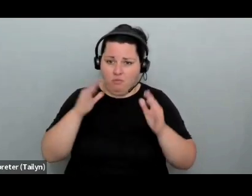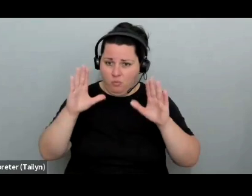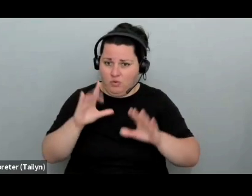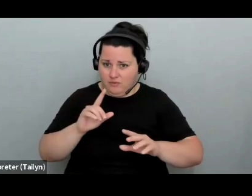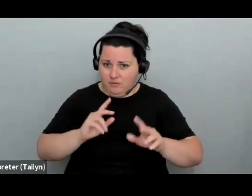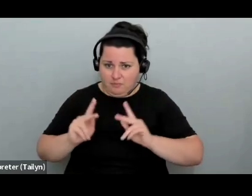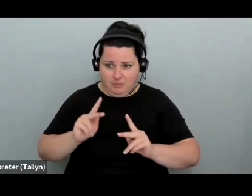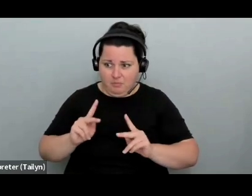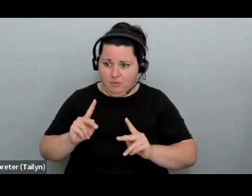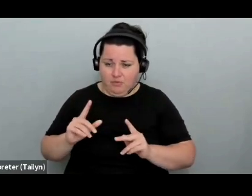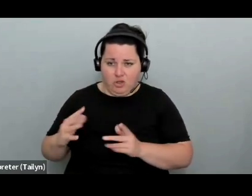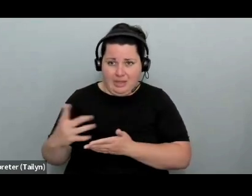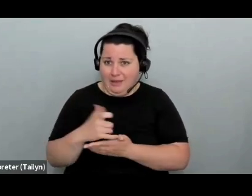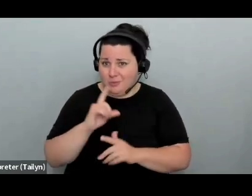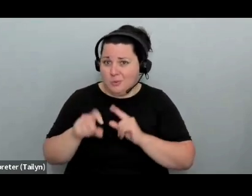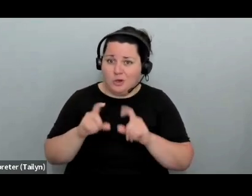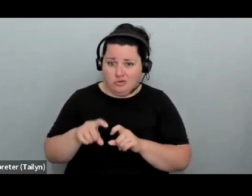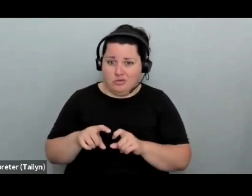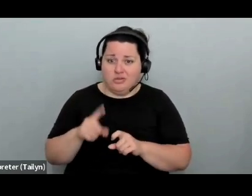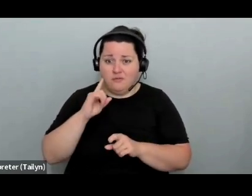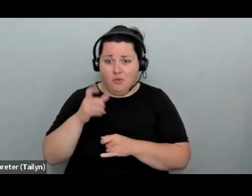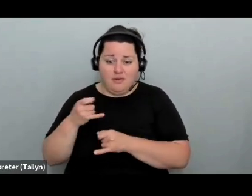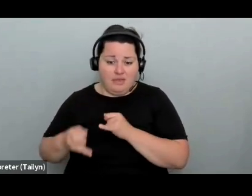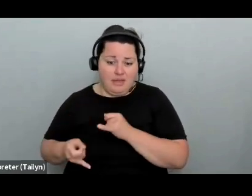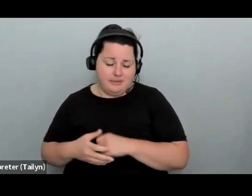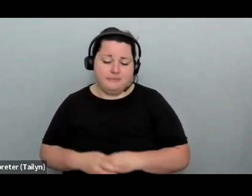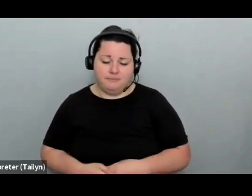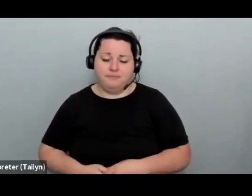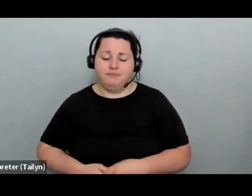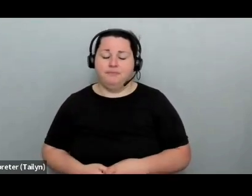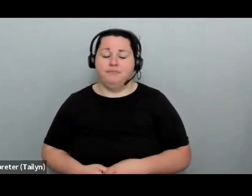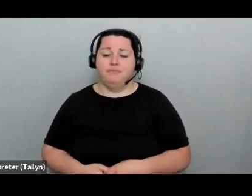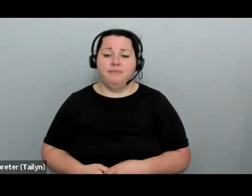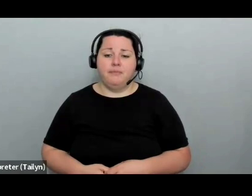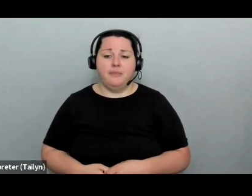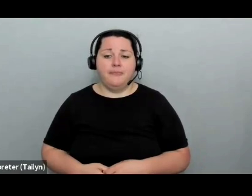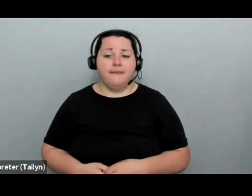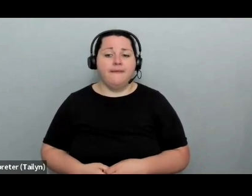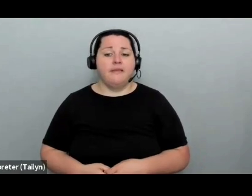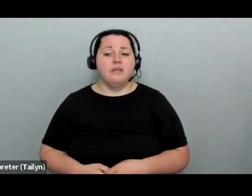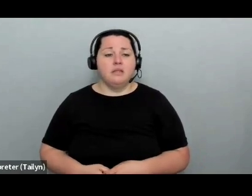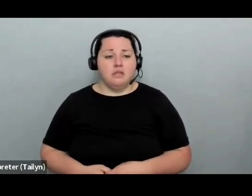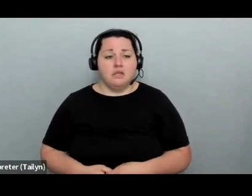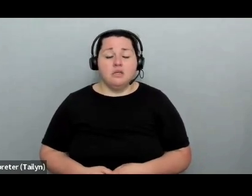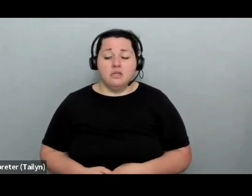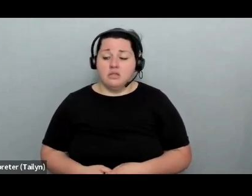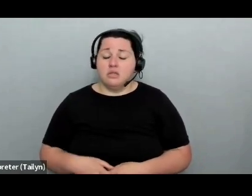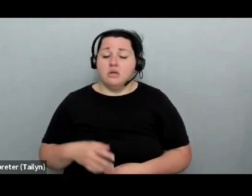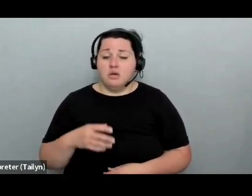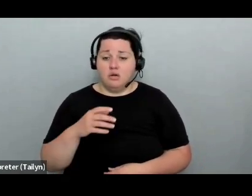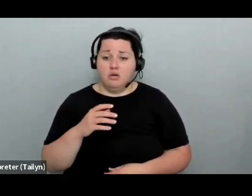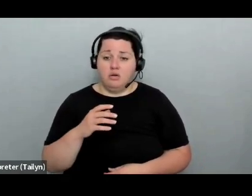are gathering those for all of us, and we'll try to get to some of that. So we've spent